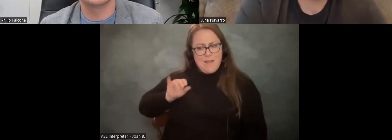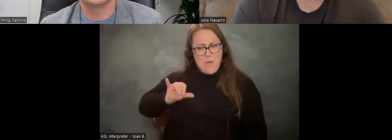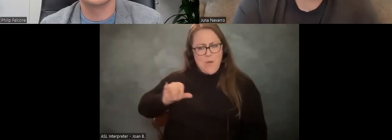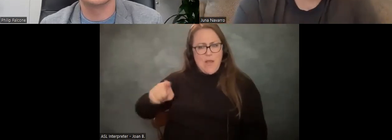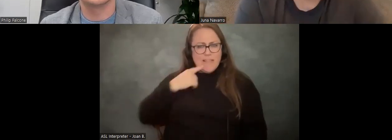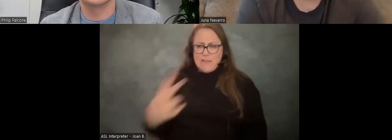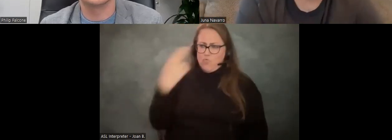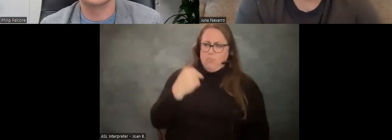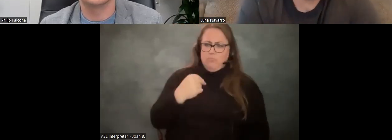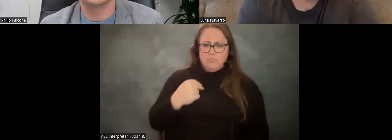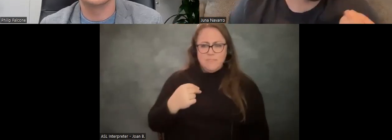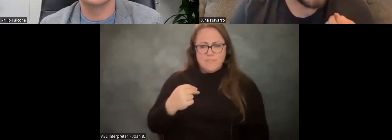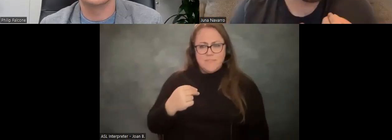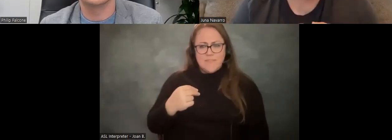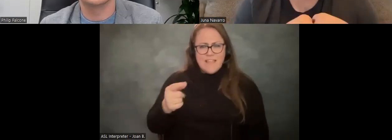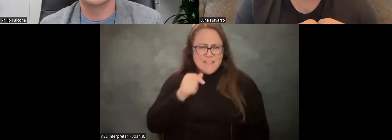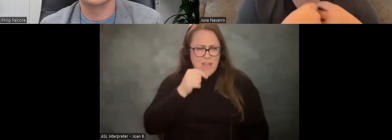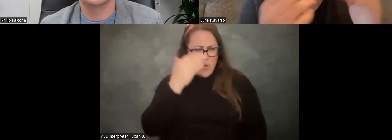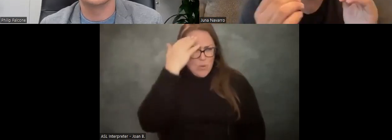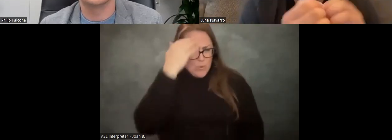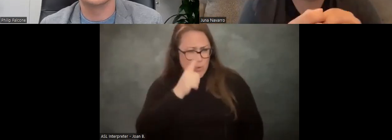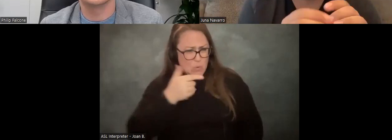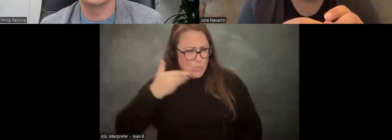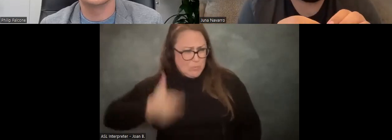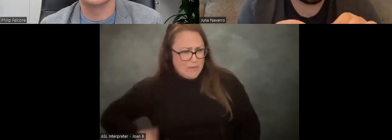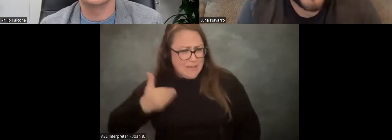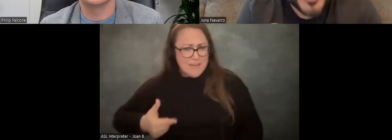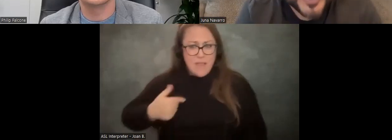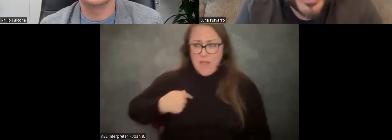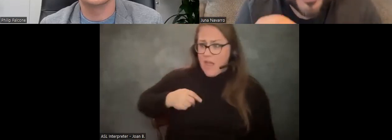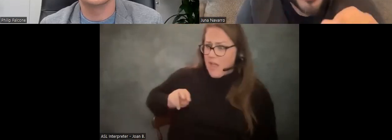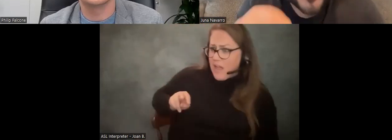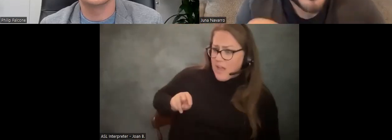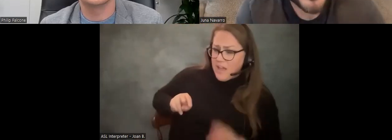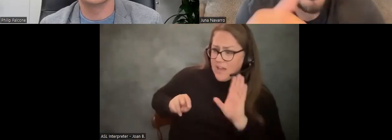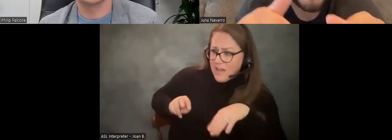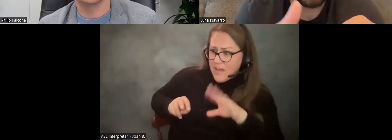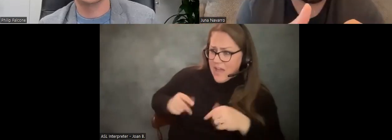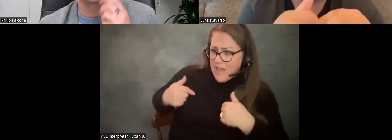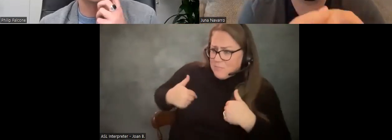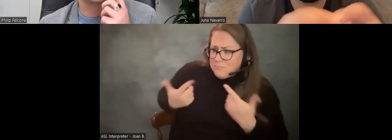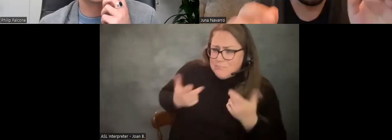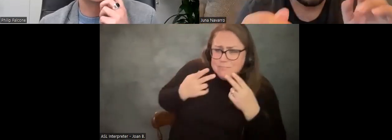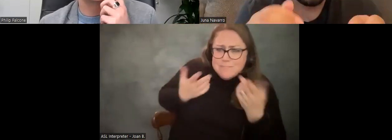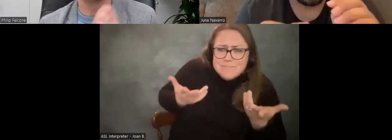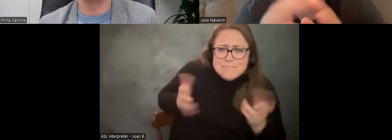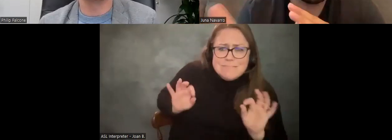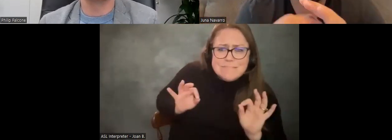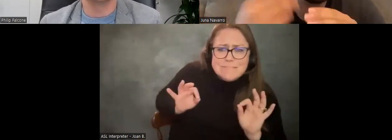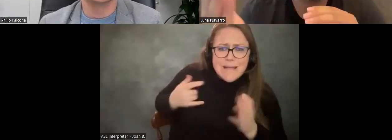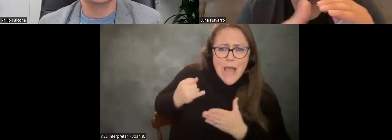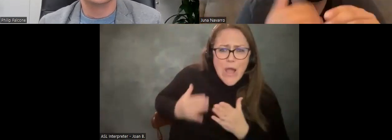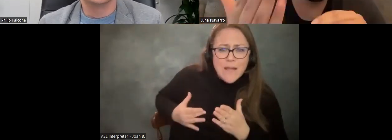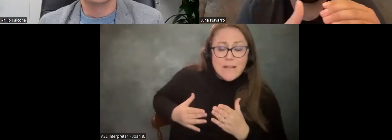no, we don't want to. He's like, do you know who we are? It's like, I'm like, what? And I'm like, well, do you know who I'm just an artist, you know? And then they're like, so basically